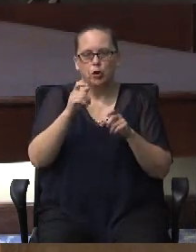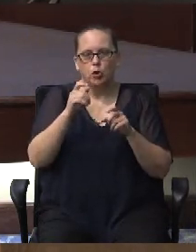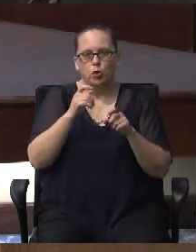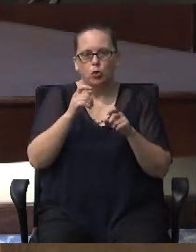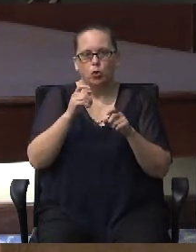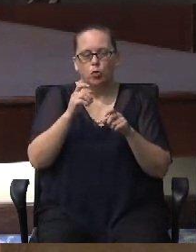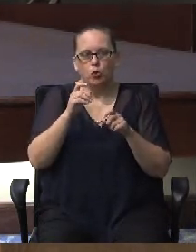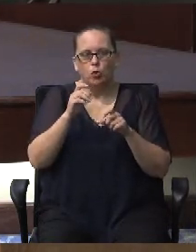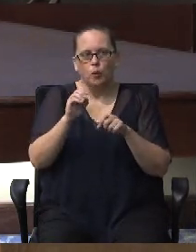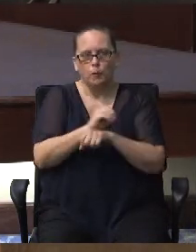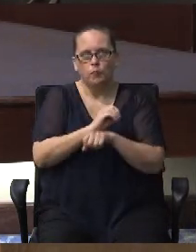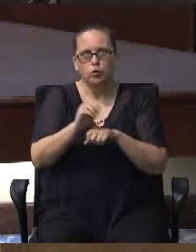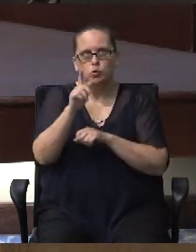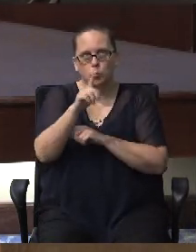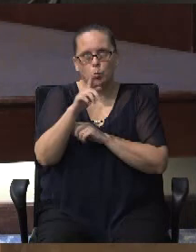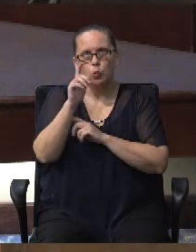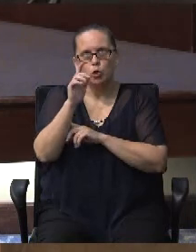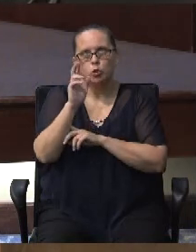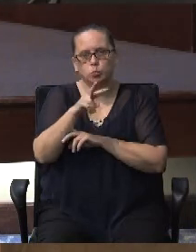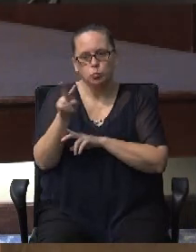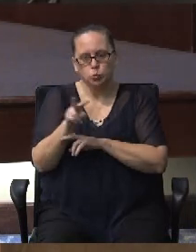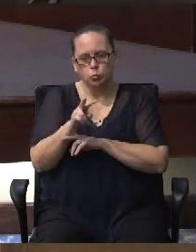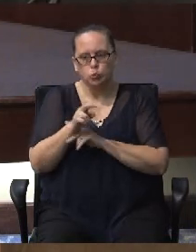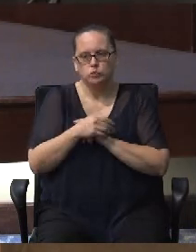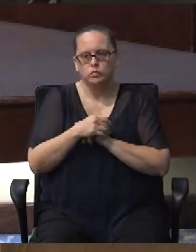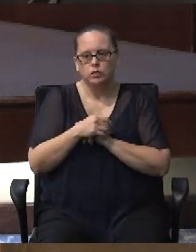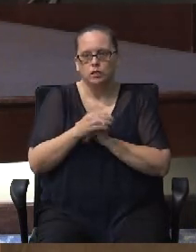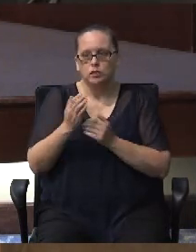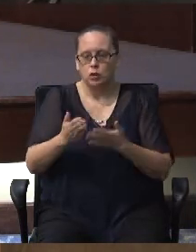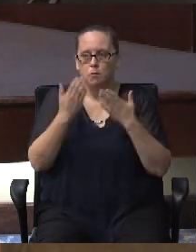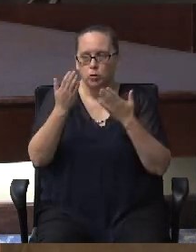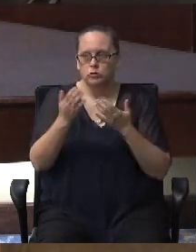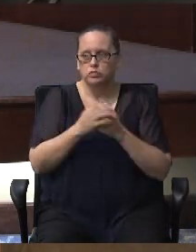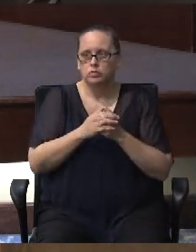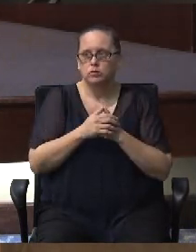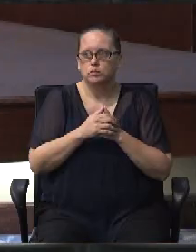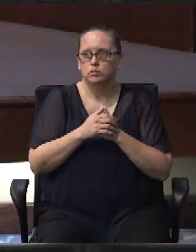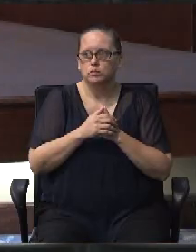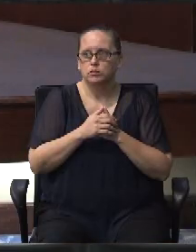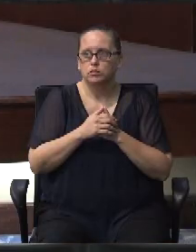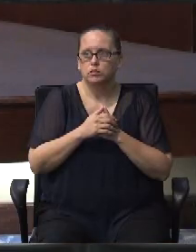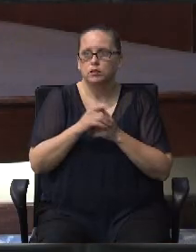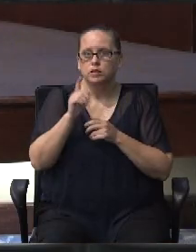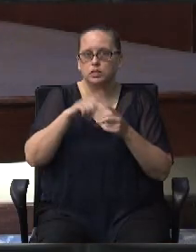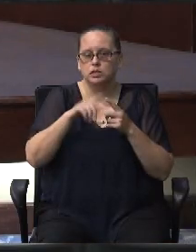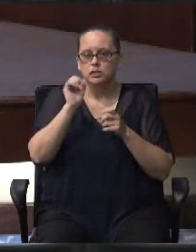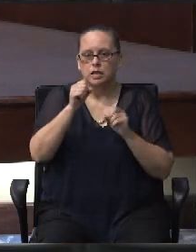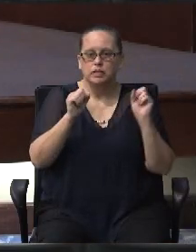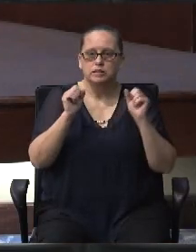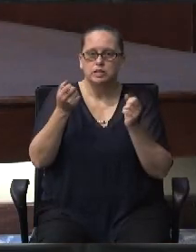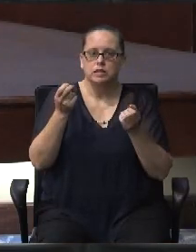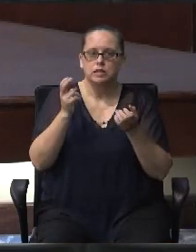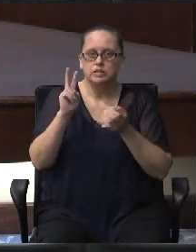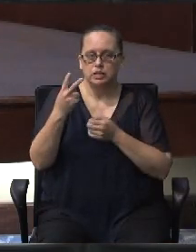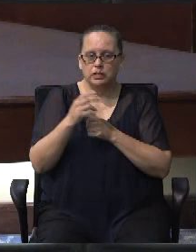City of Waco fiscal year 2021-22. Is there a motion? So moved. Second. Any